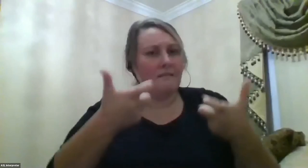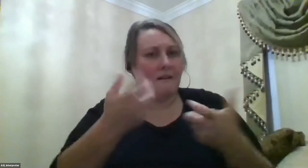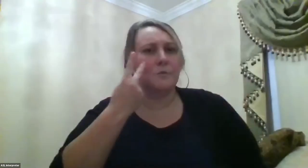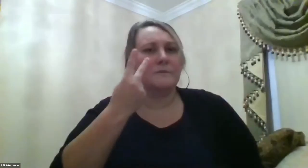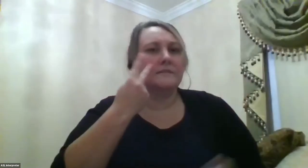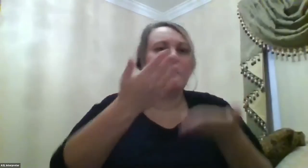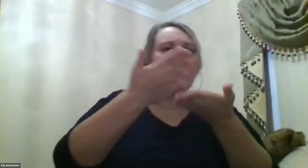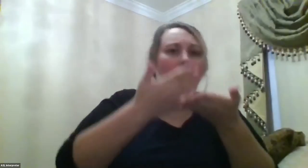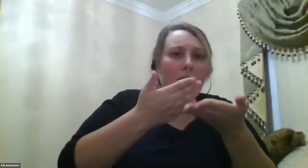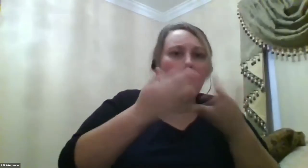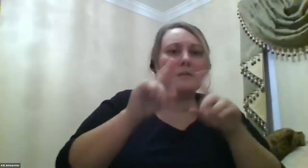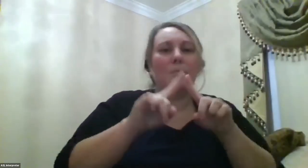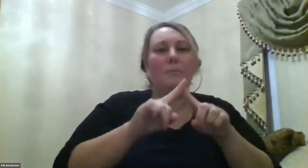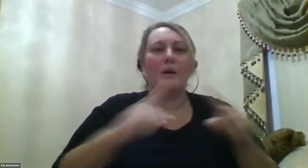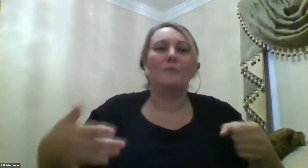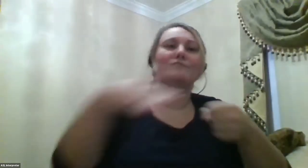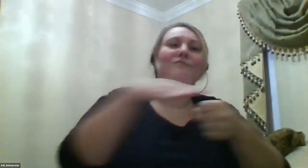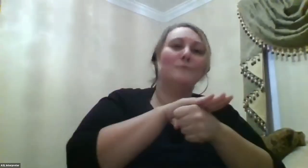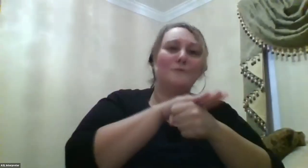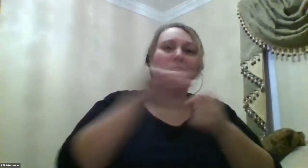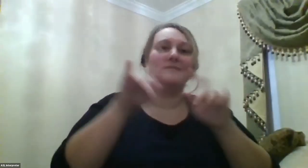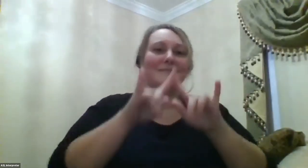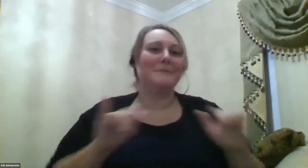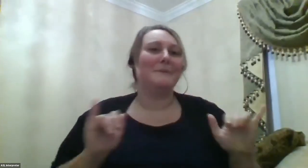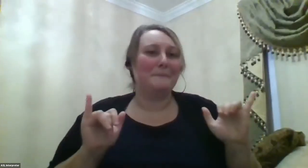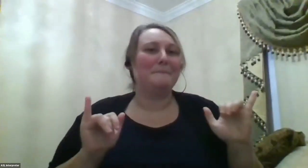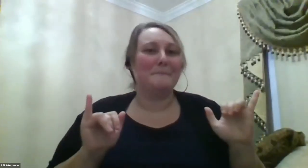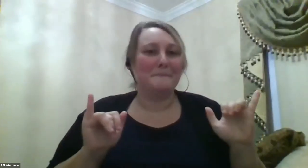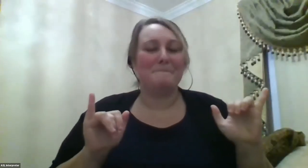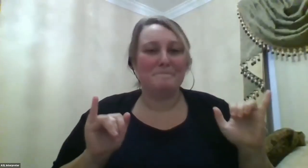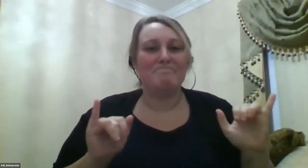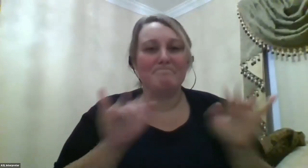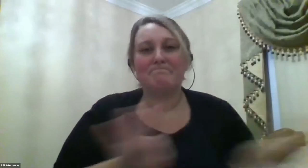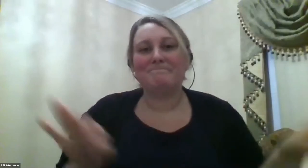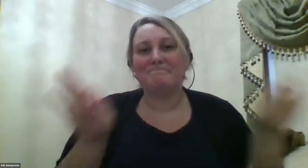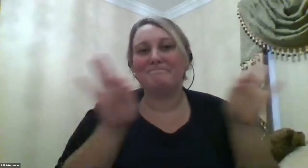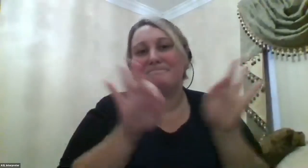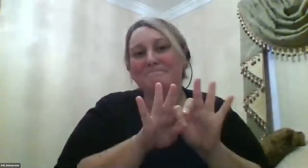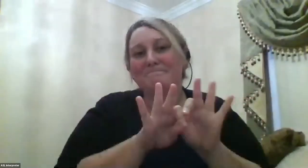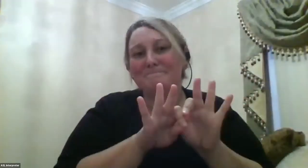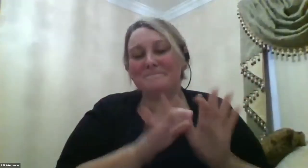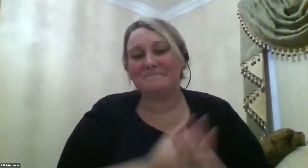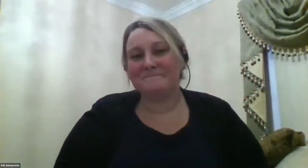that's like an important part of it, um, as well. And I think also like the,